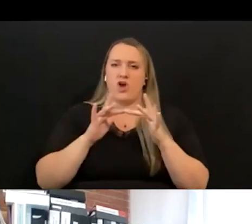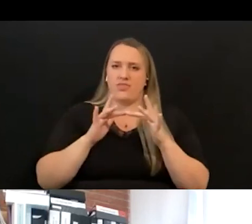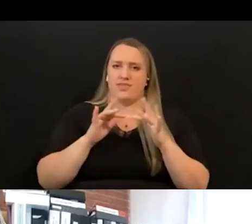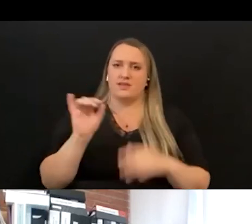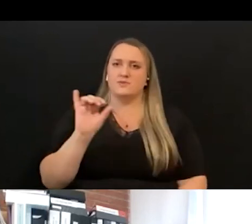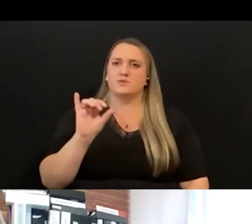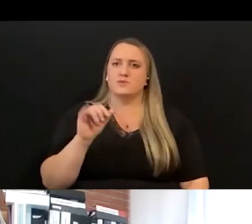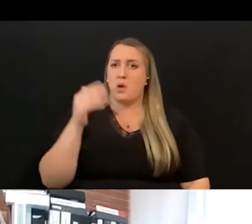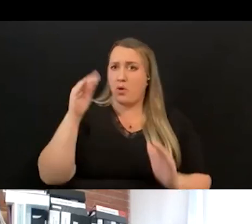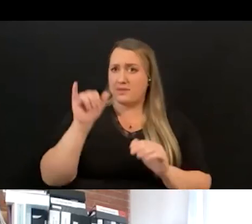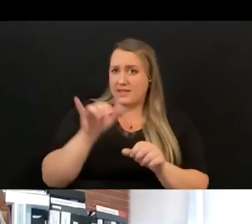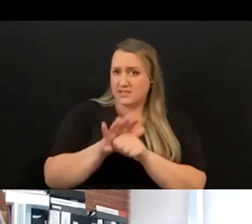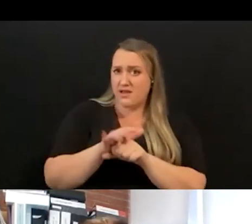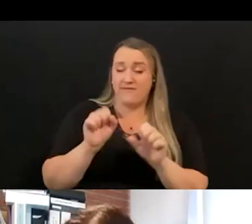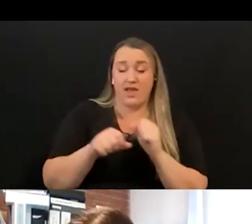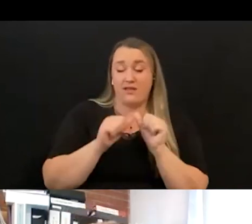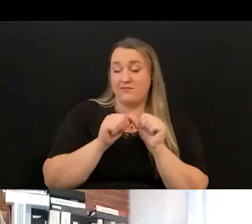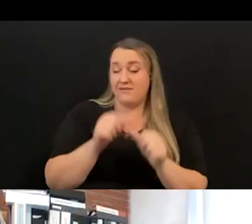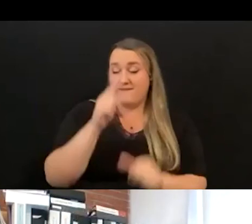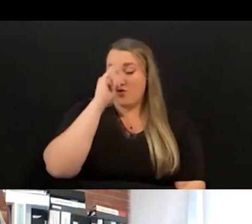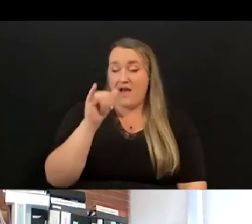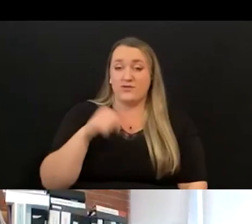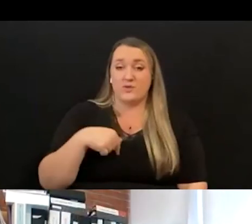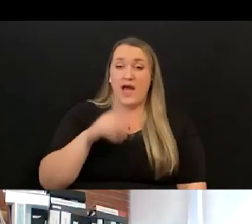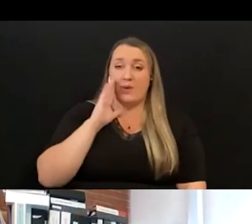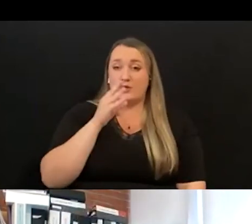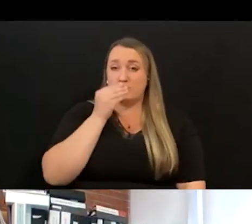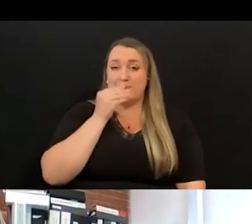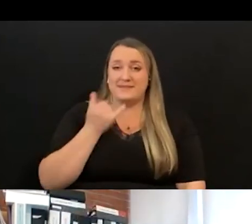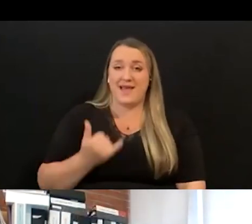that's enough, but I could talk about it forever, so I'll better shut up now.